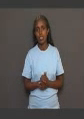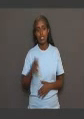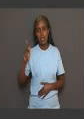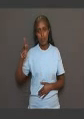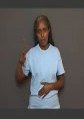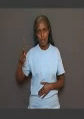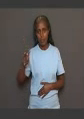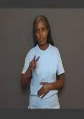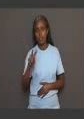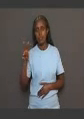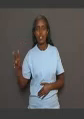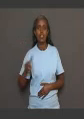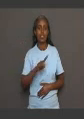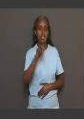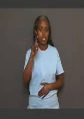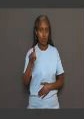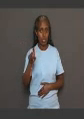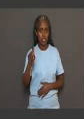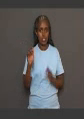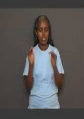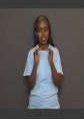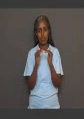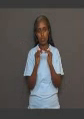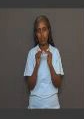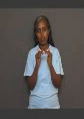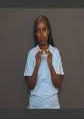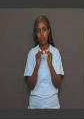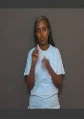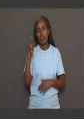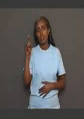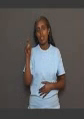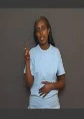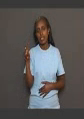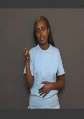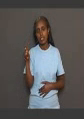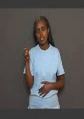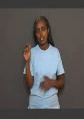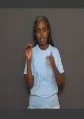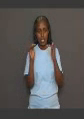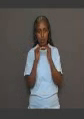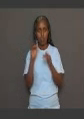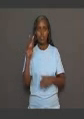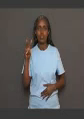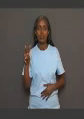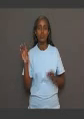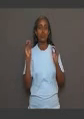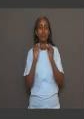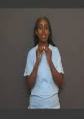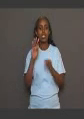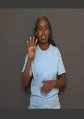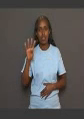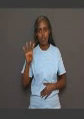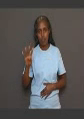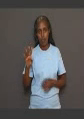The parametric vector equation is x equals 2